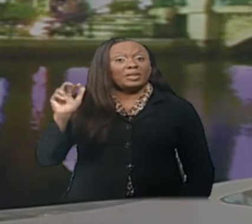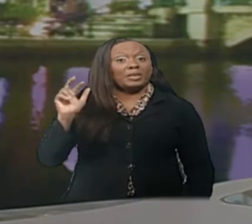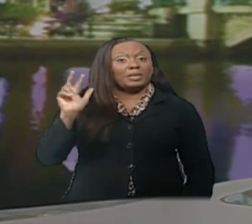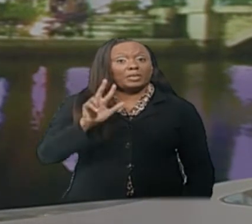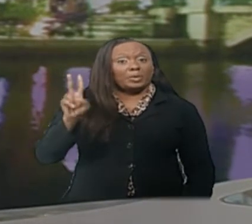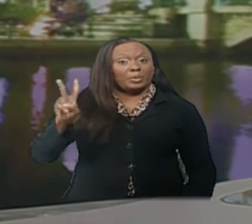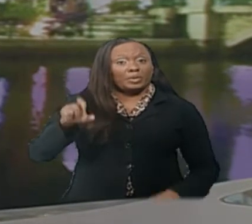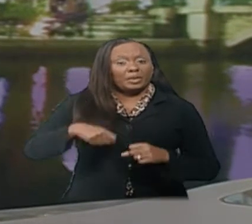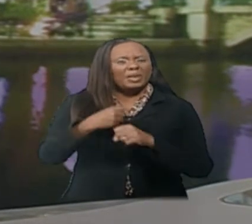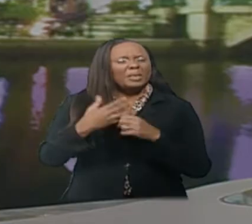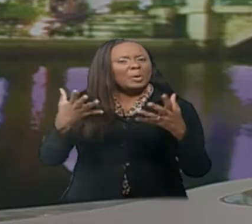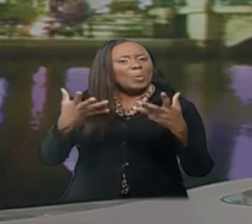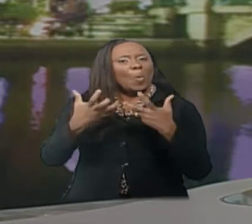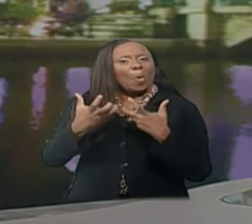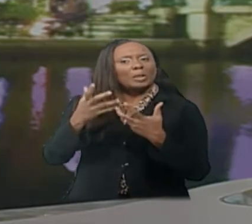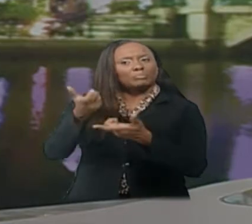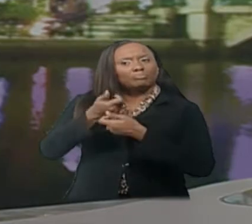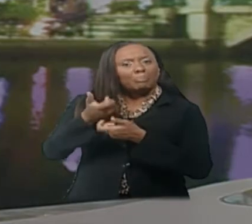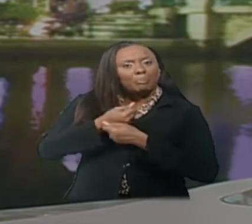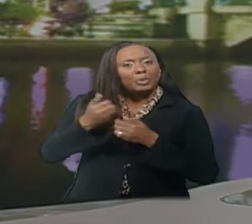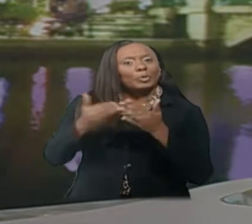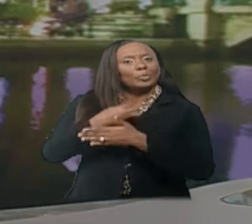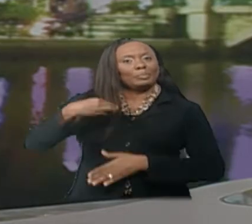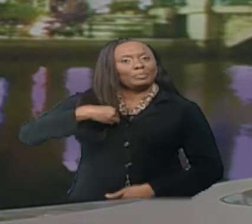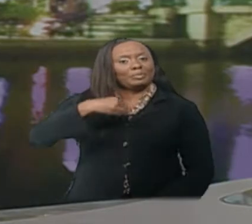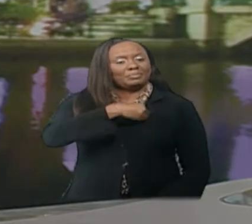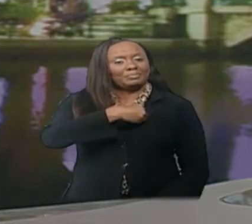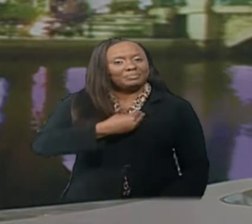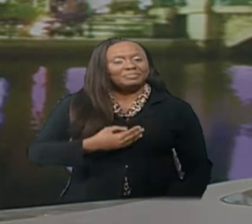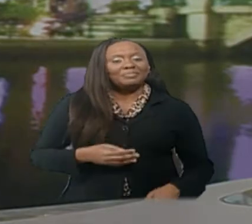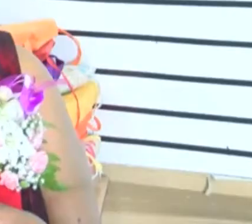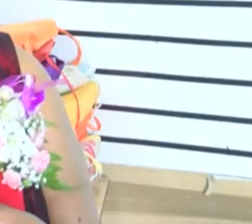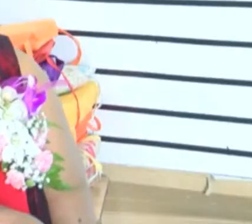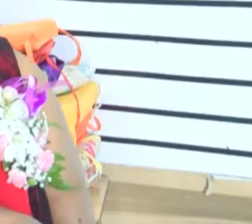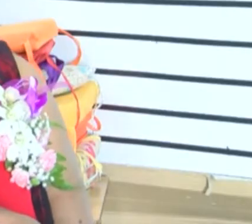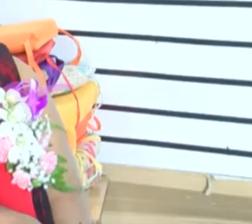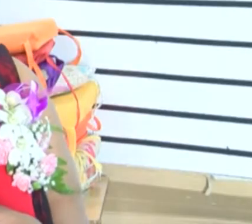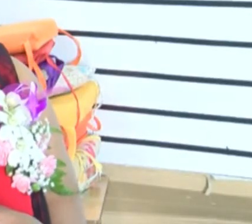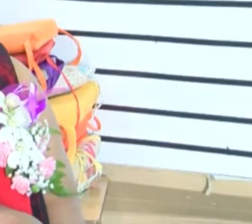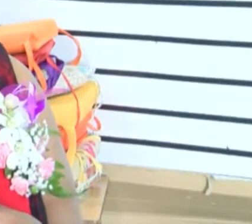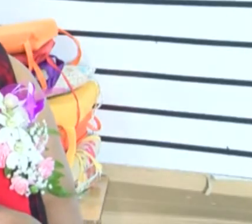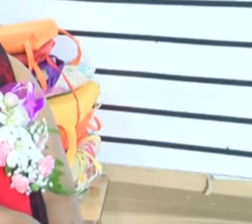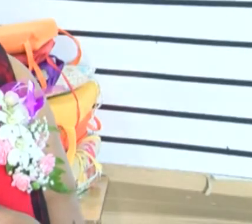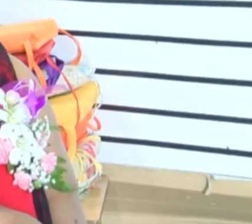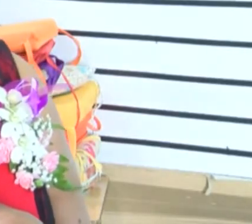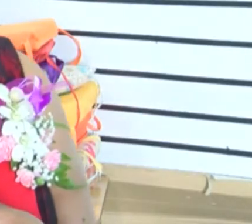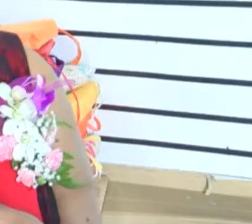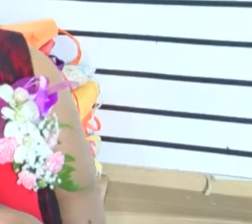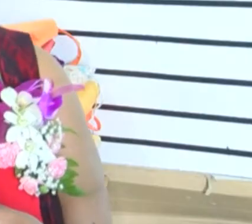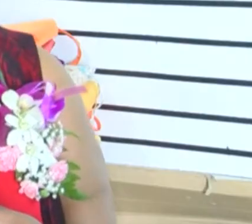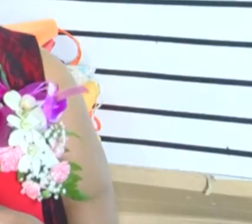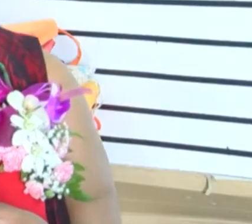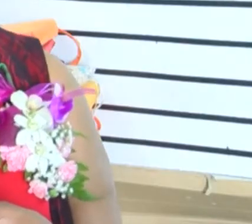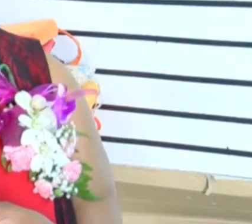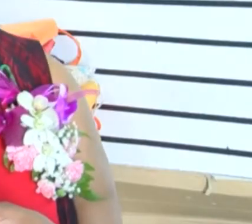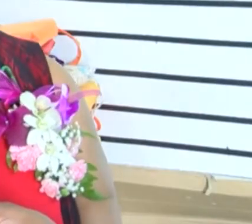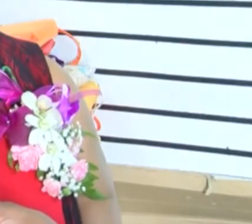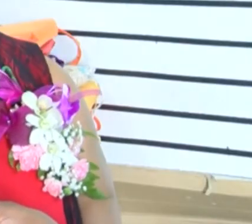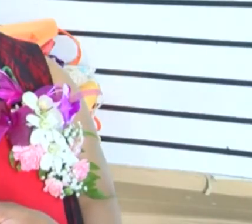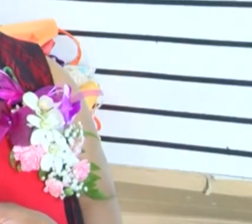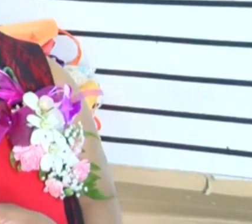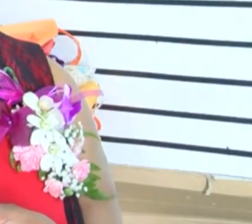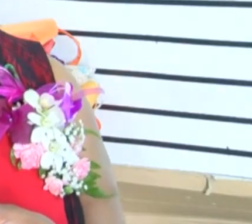us put those 15 to 20 two-bedroom, reasonably priced buildings. Dr.